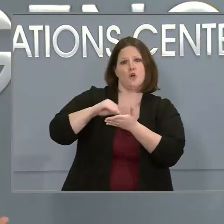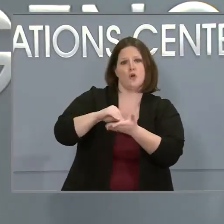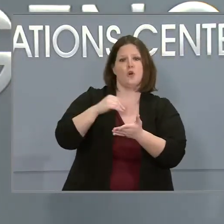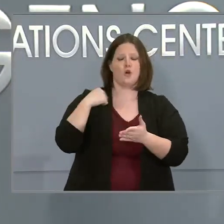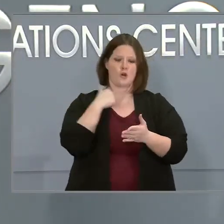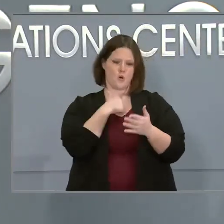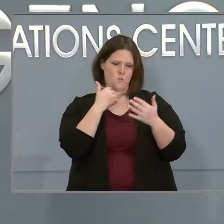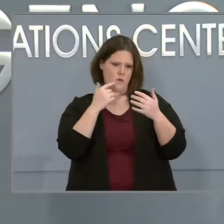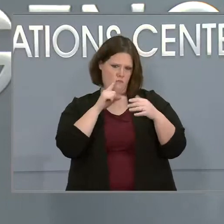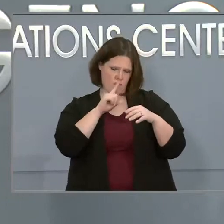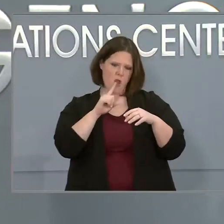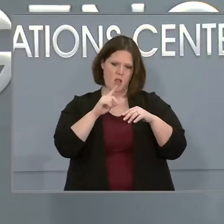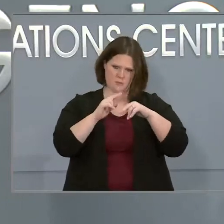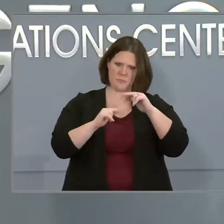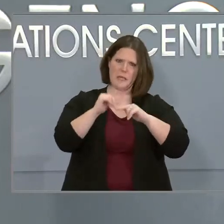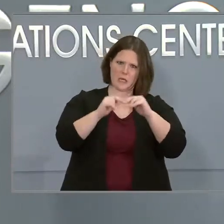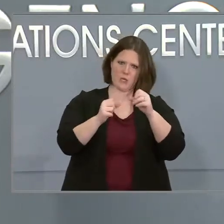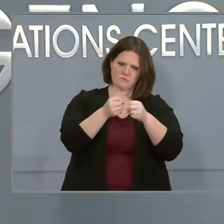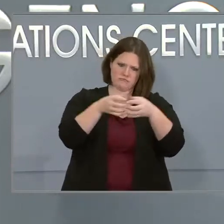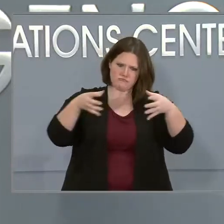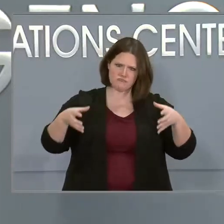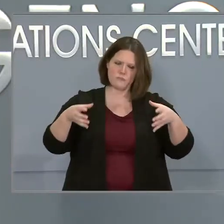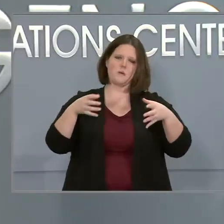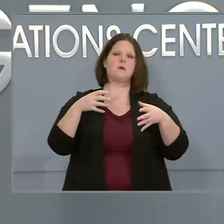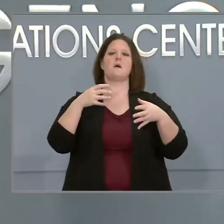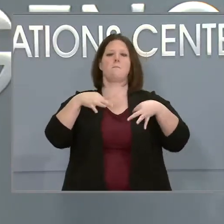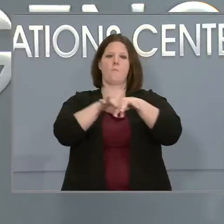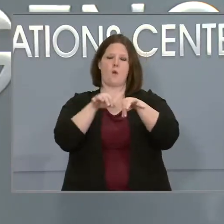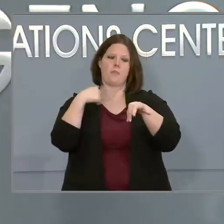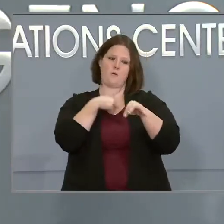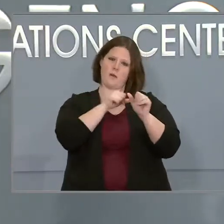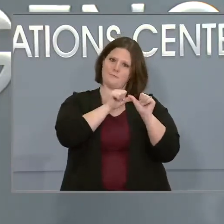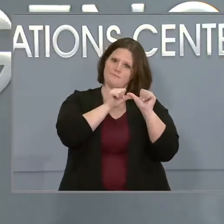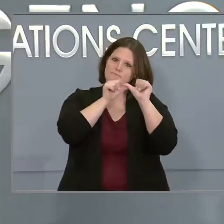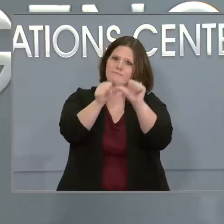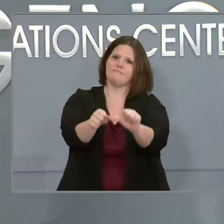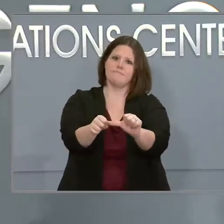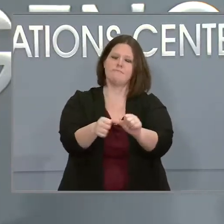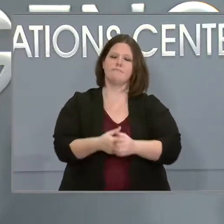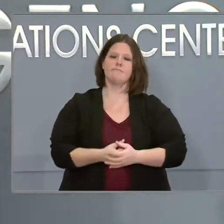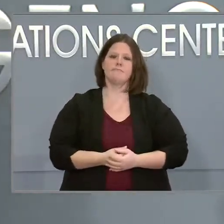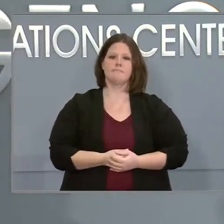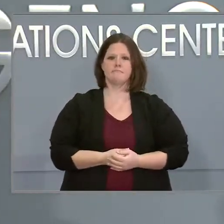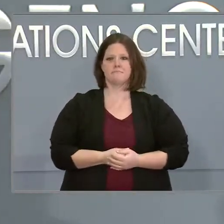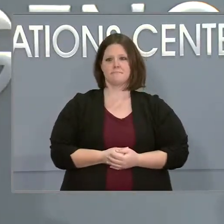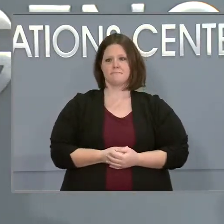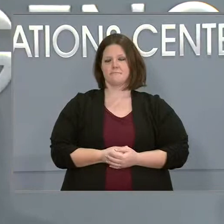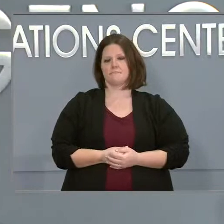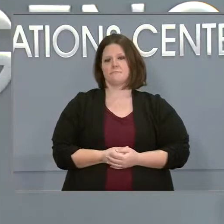we maintain that vigilant posture into the future. Thanks.